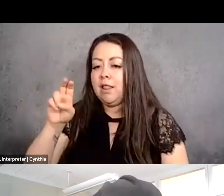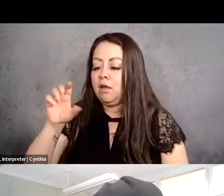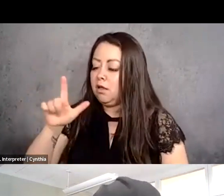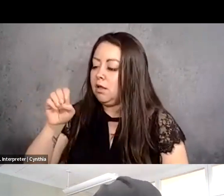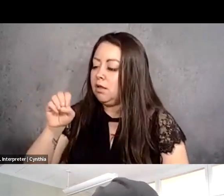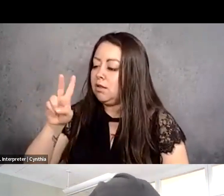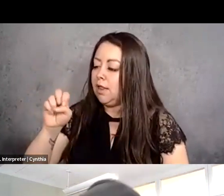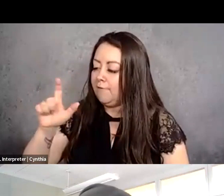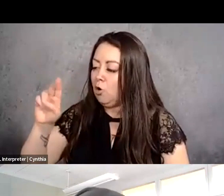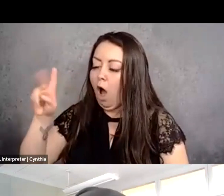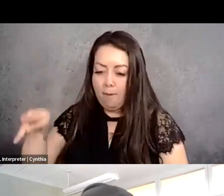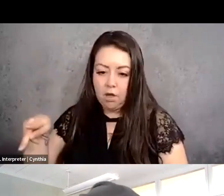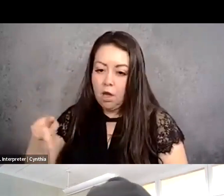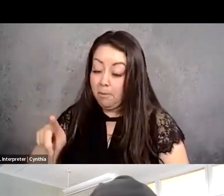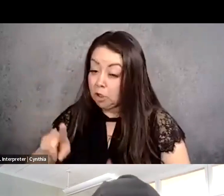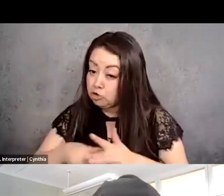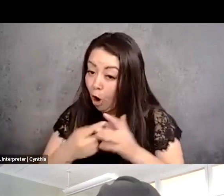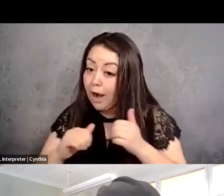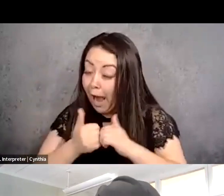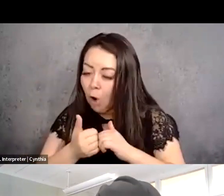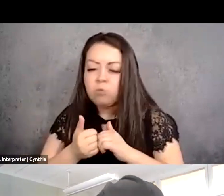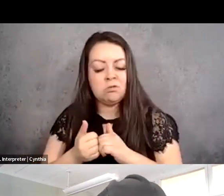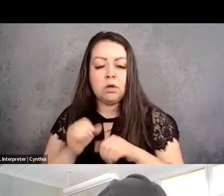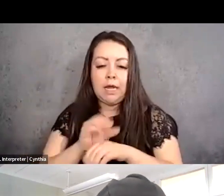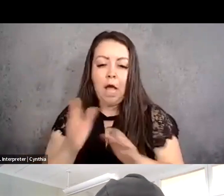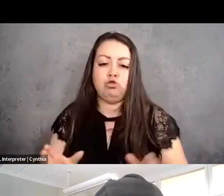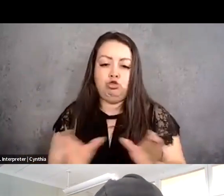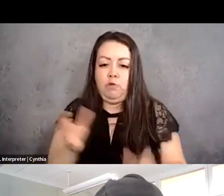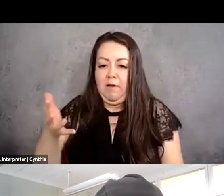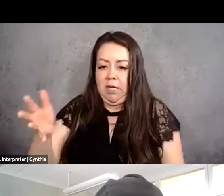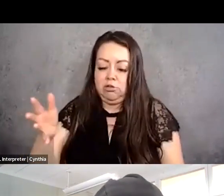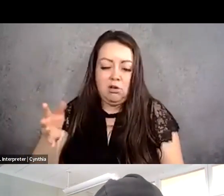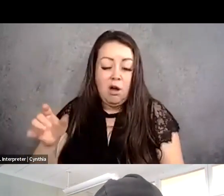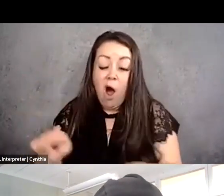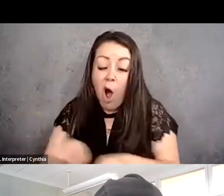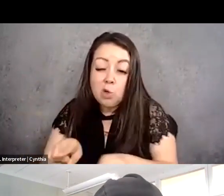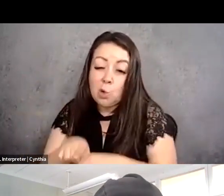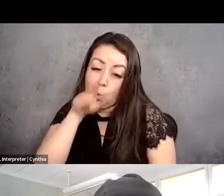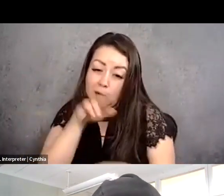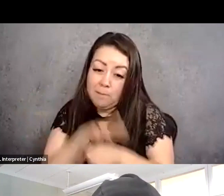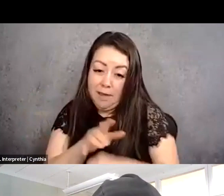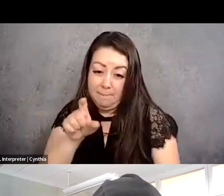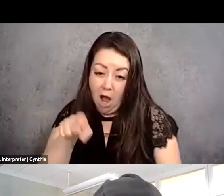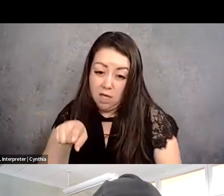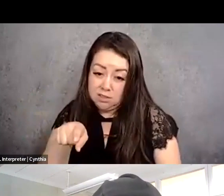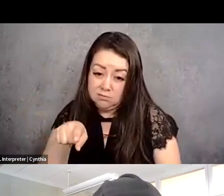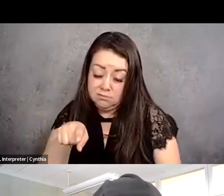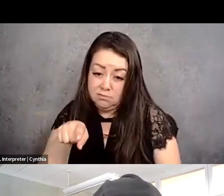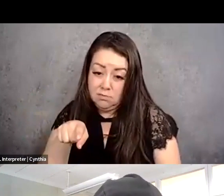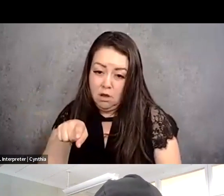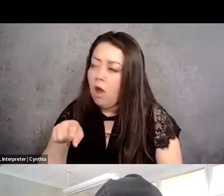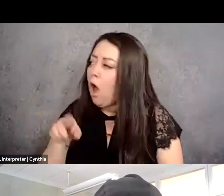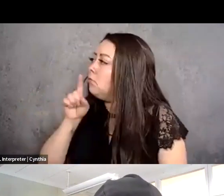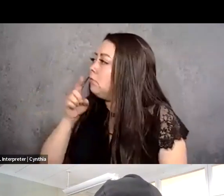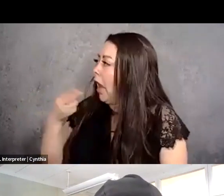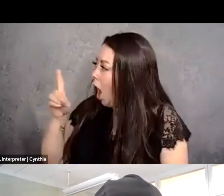certified counselor. And they have to commit to, I see some questions, they have to commit to not only getting the HUD